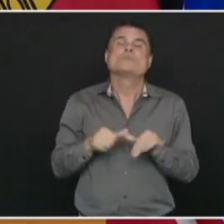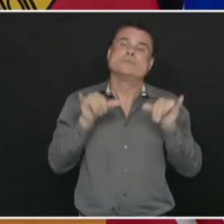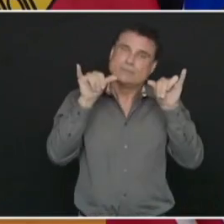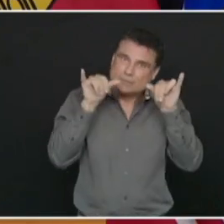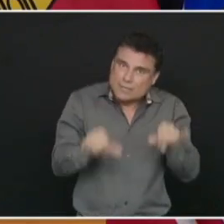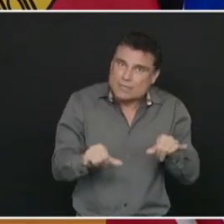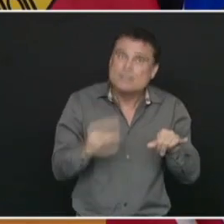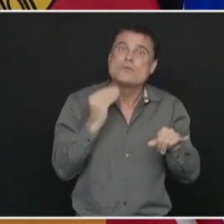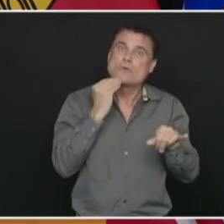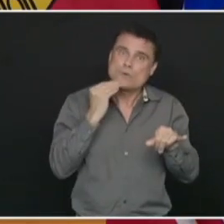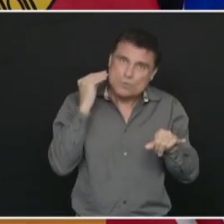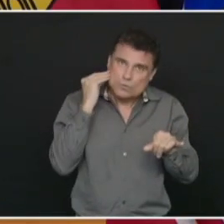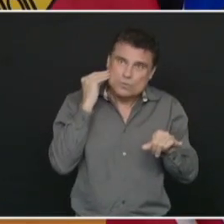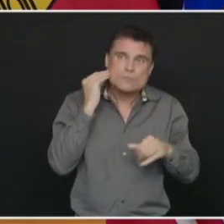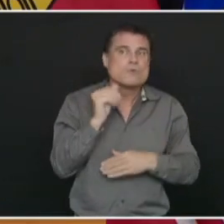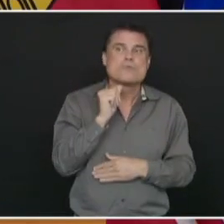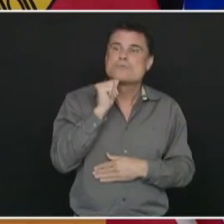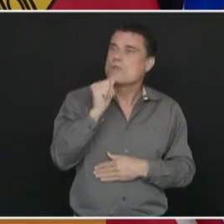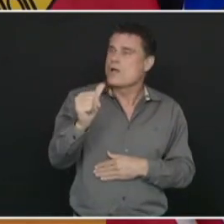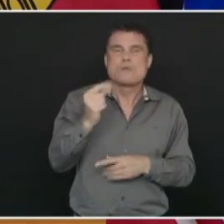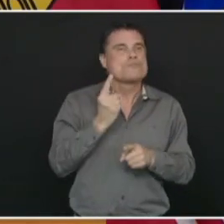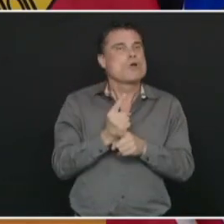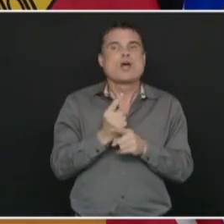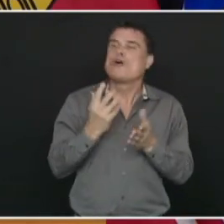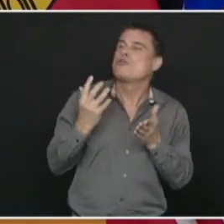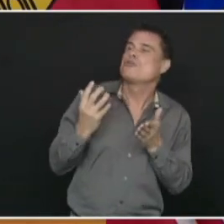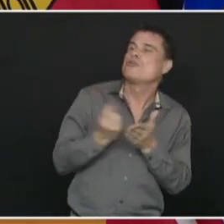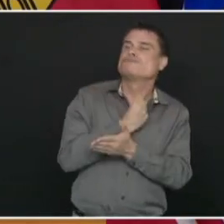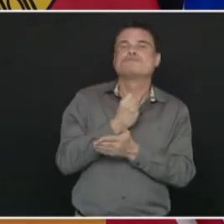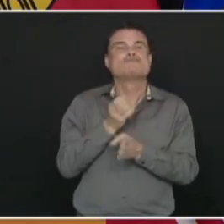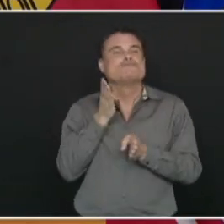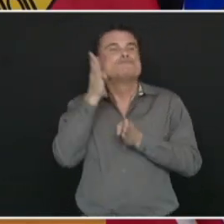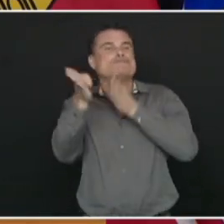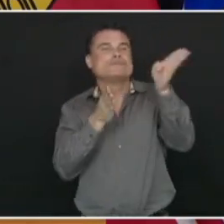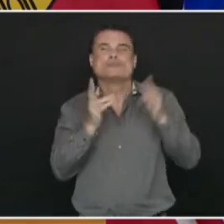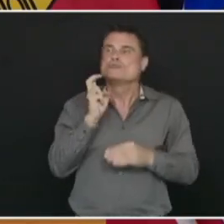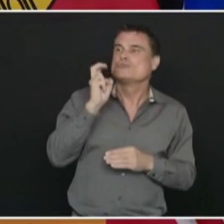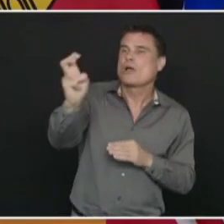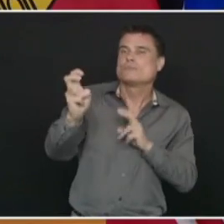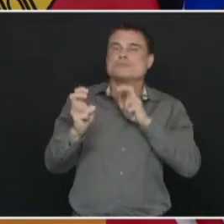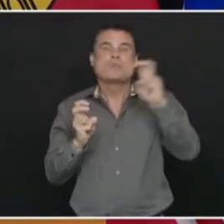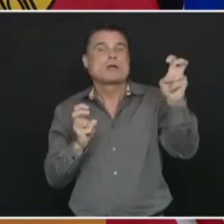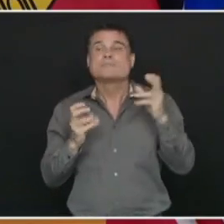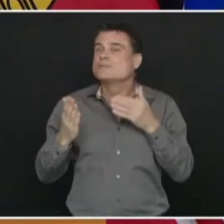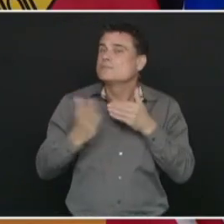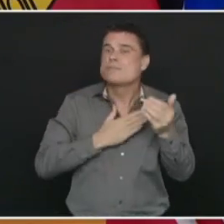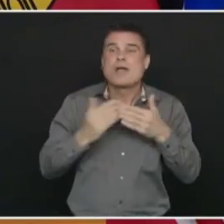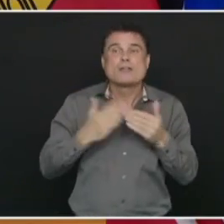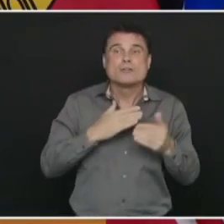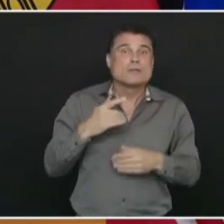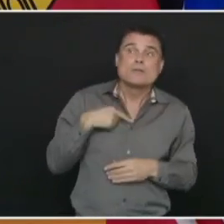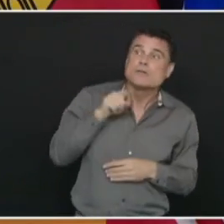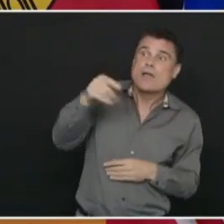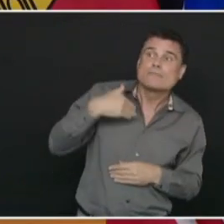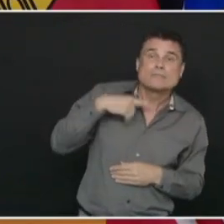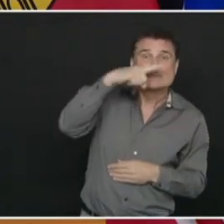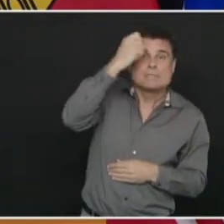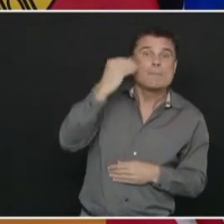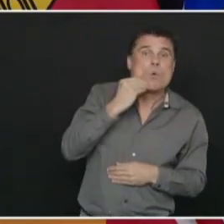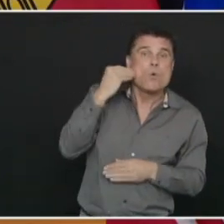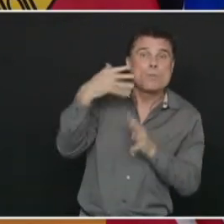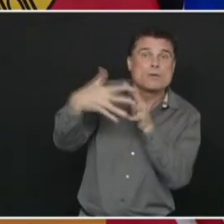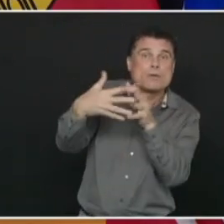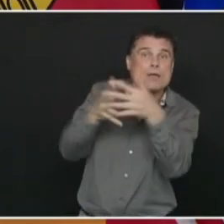travelers. This is more about how we can support our fellow British Columbians